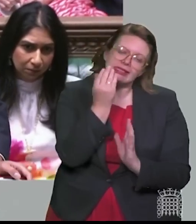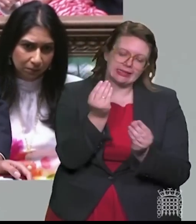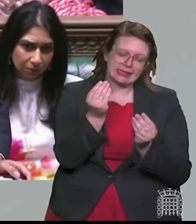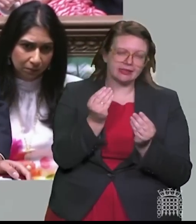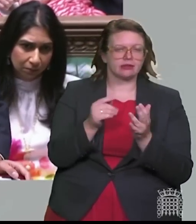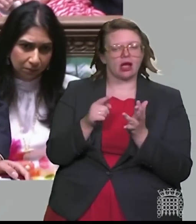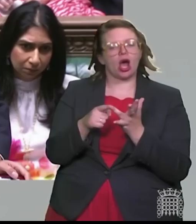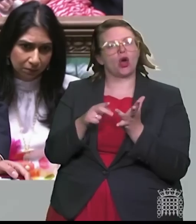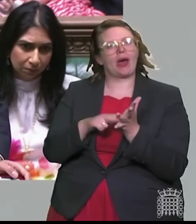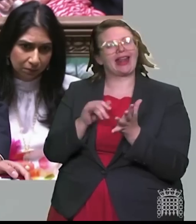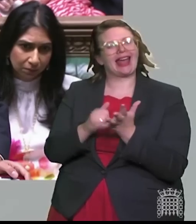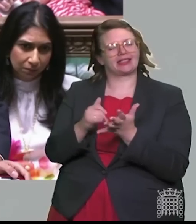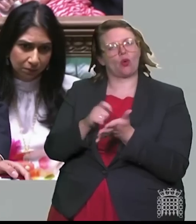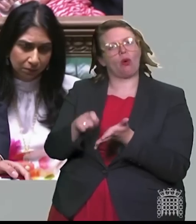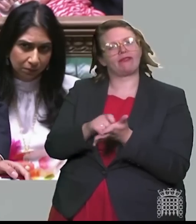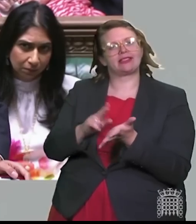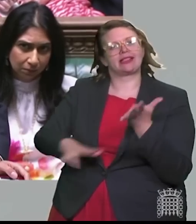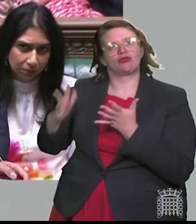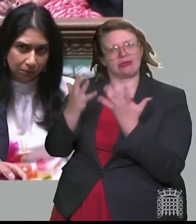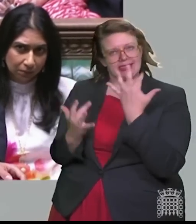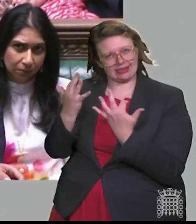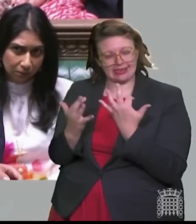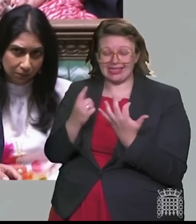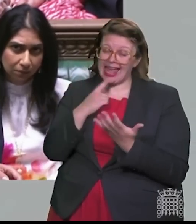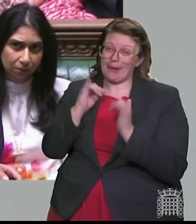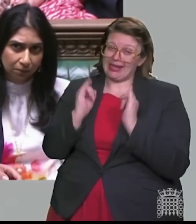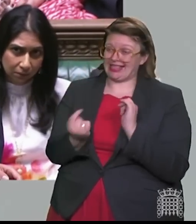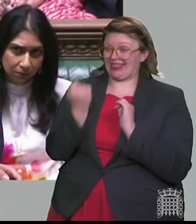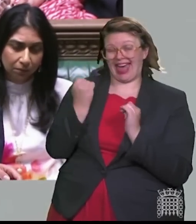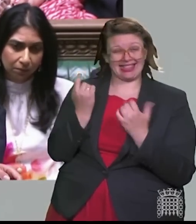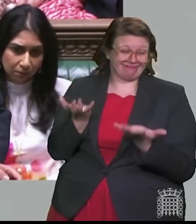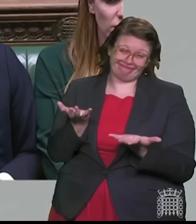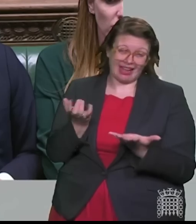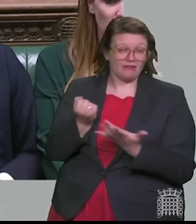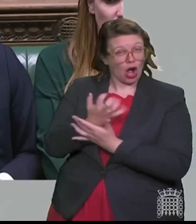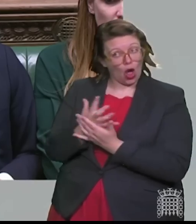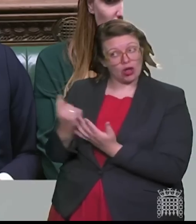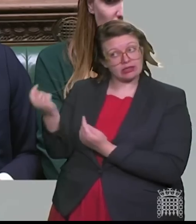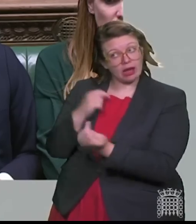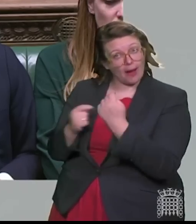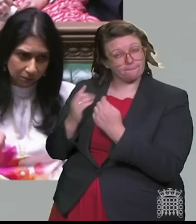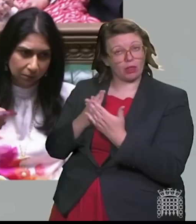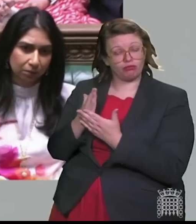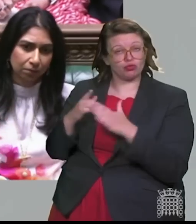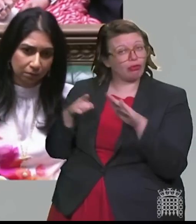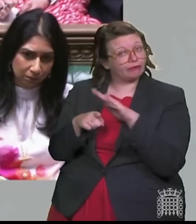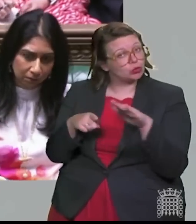as the ONS said at the time, contained a set of unique circumstances, including welcoming many people here for humanitarian